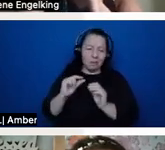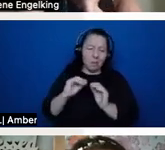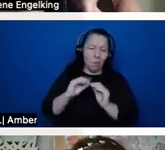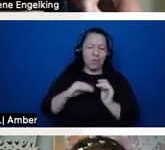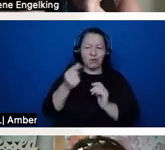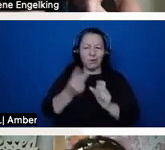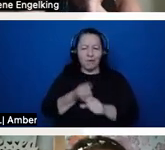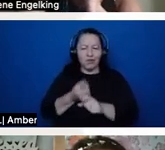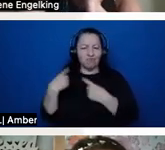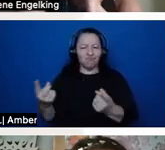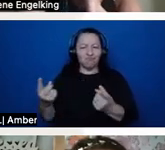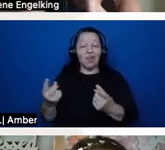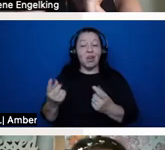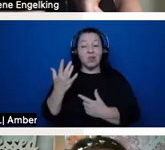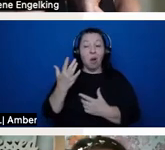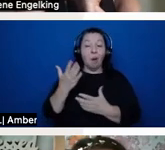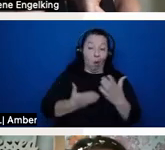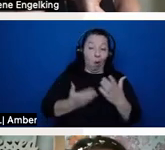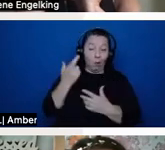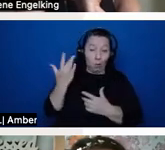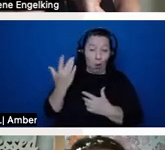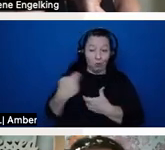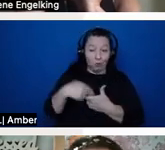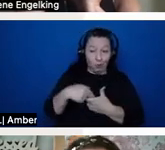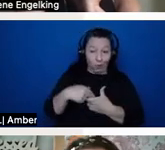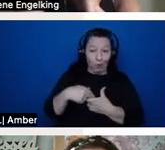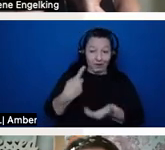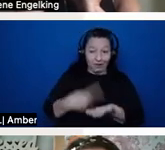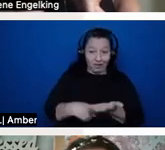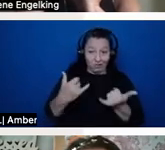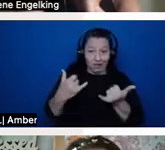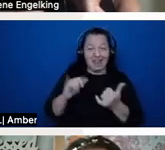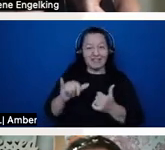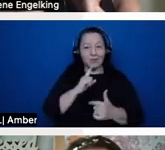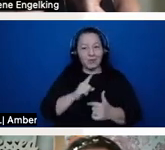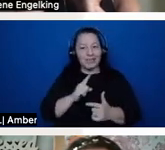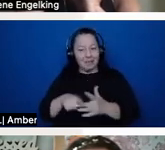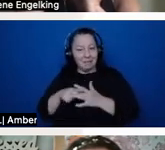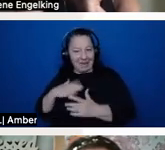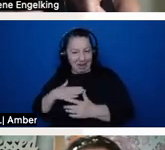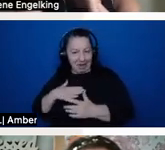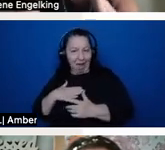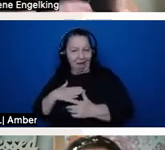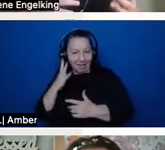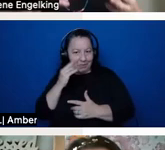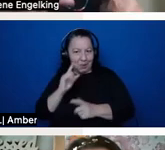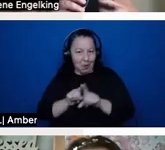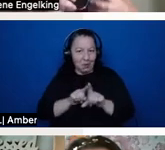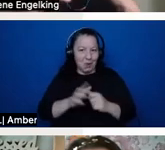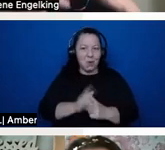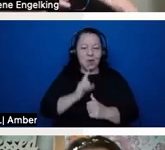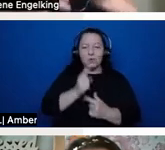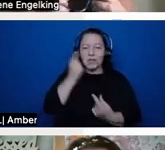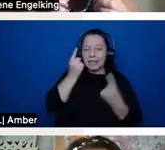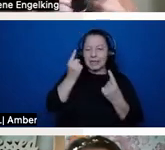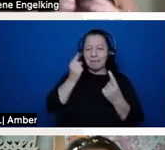reason I have her on the call today is because that was the very beginning kind of my journey as well, and really thinking about how our sexual